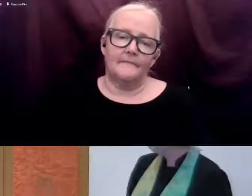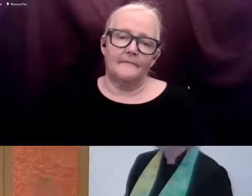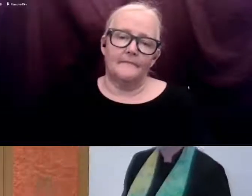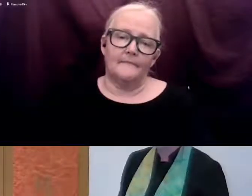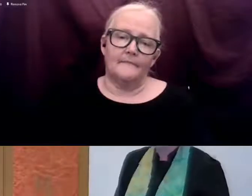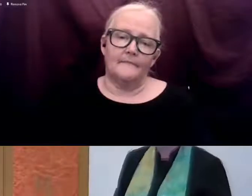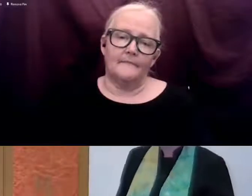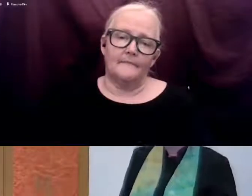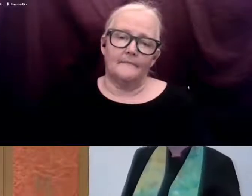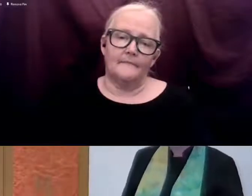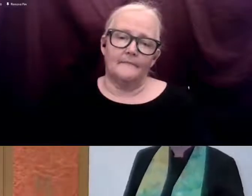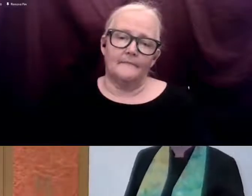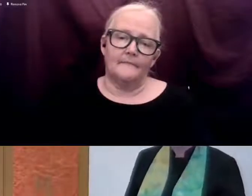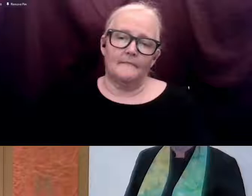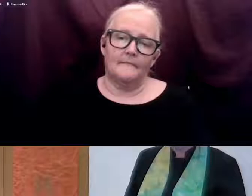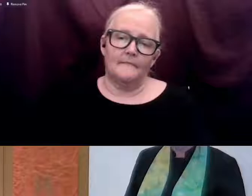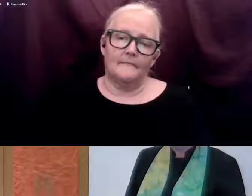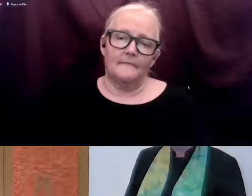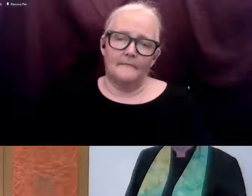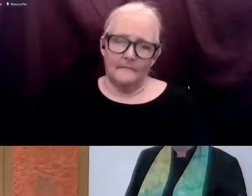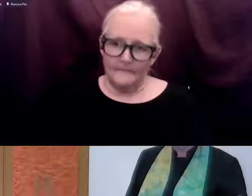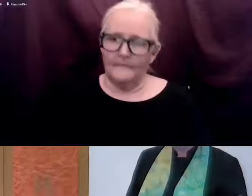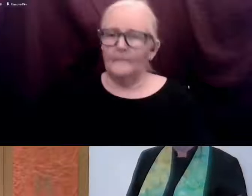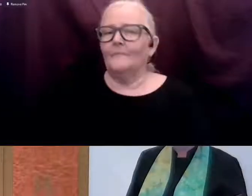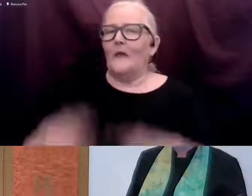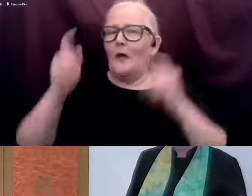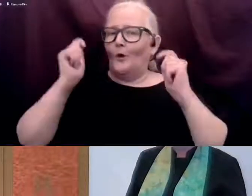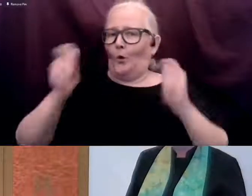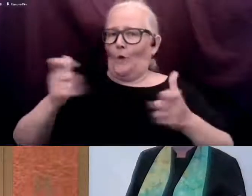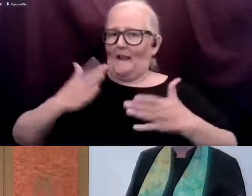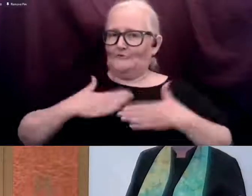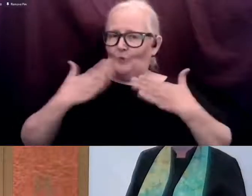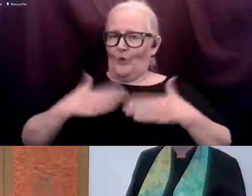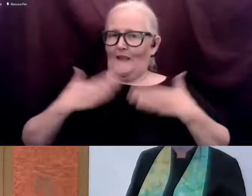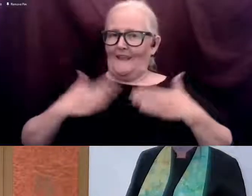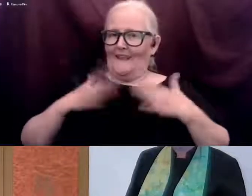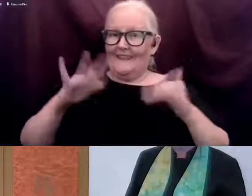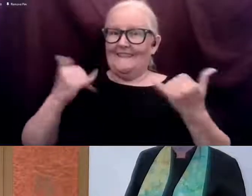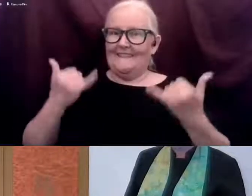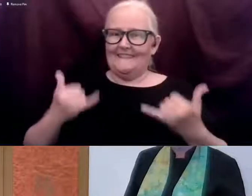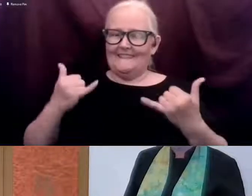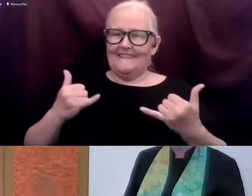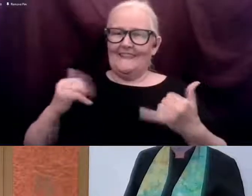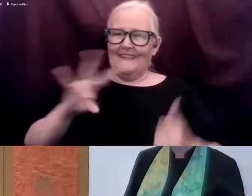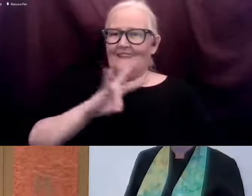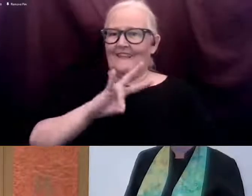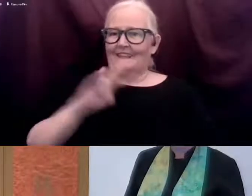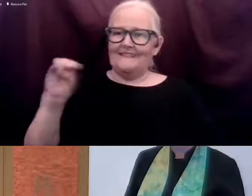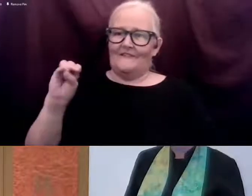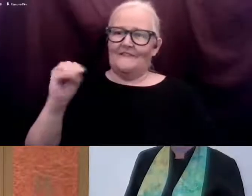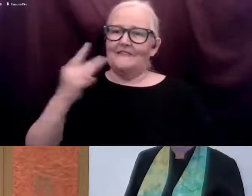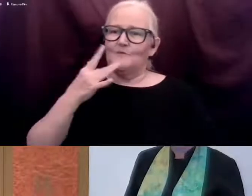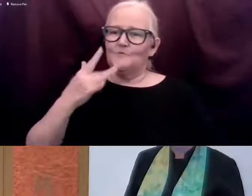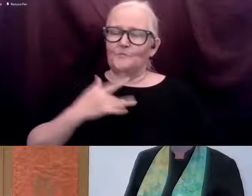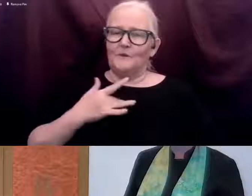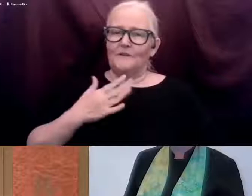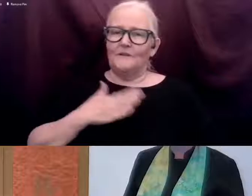I have a quick joy. Today is the 70th birthday of my oldest sister,